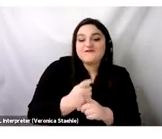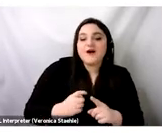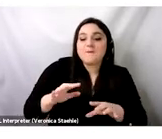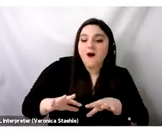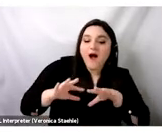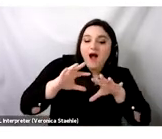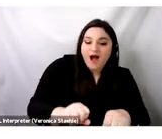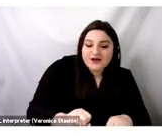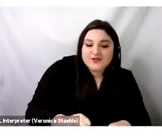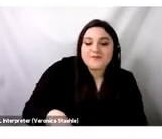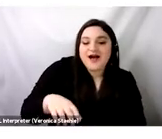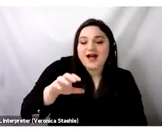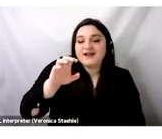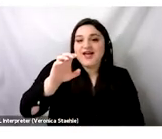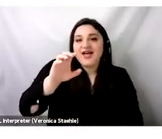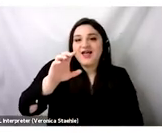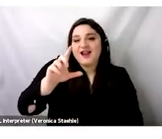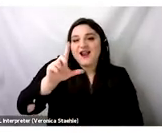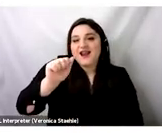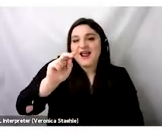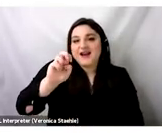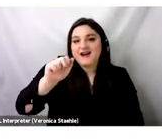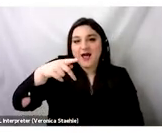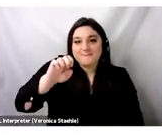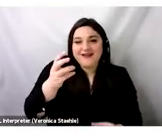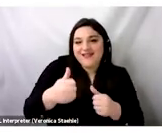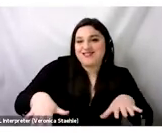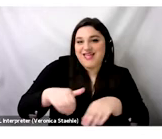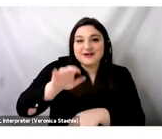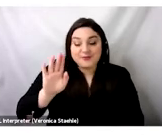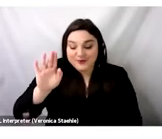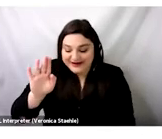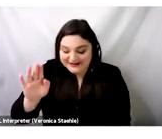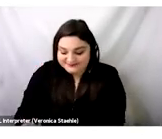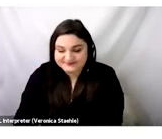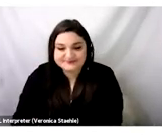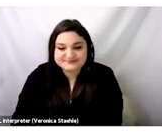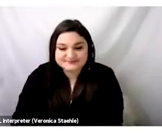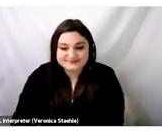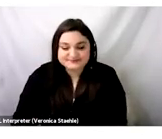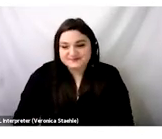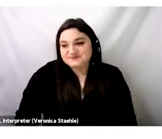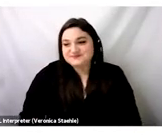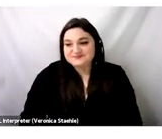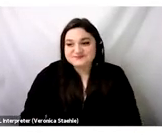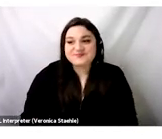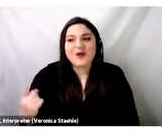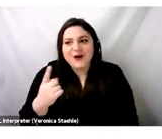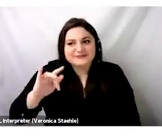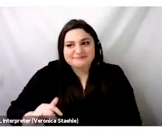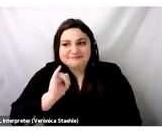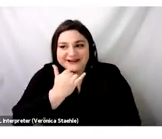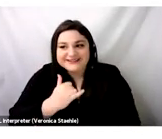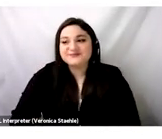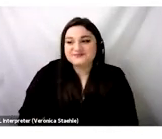Hoking, so-called Brooklyn today. So, this just, of course, this happens. It always happens. Okay. So